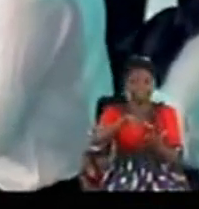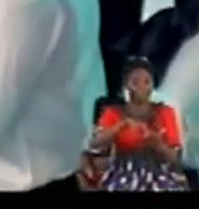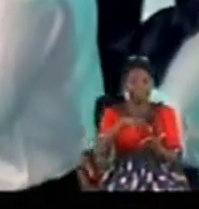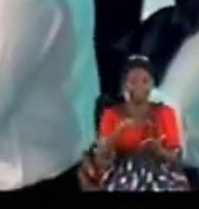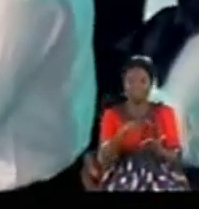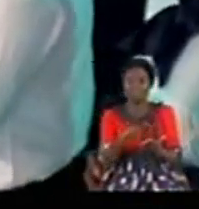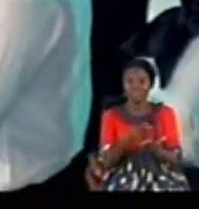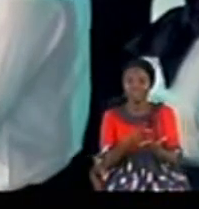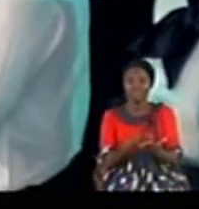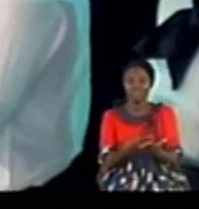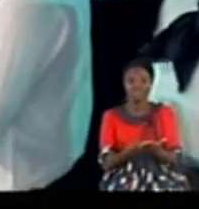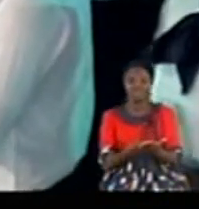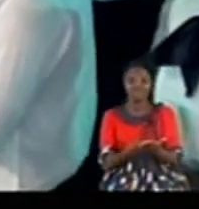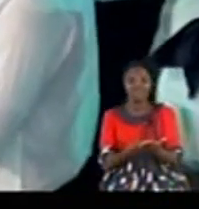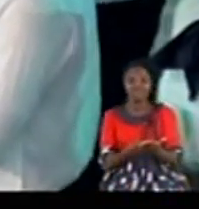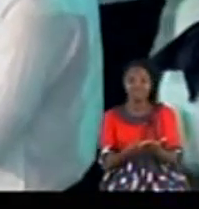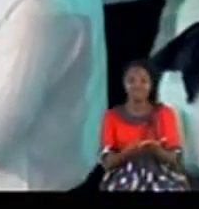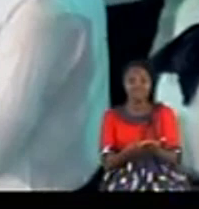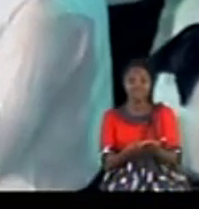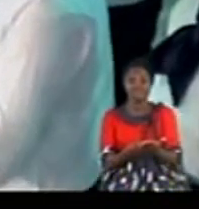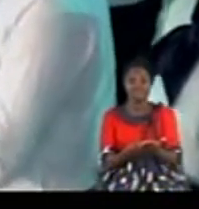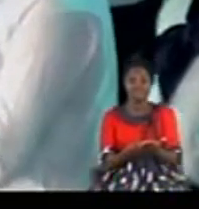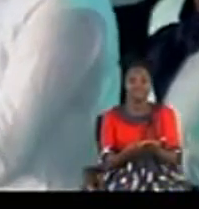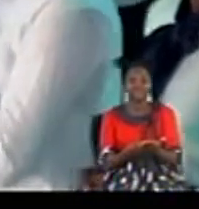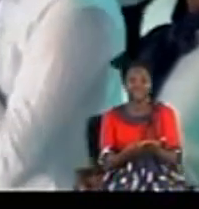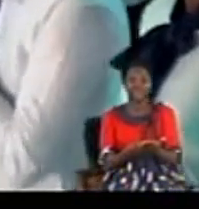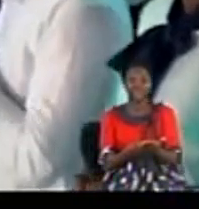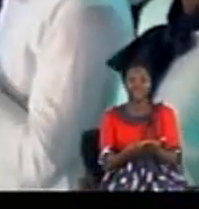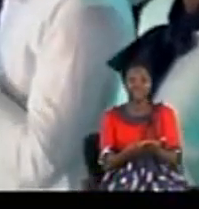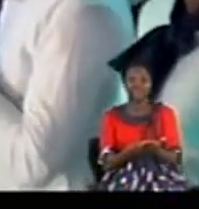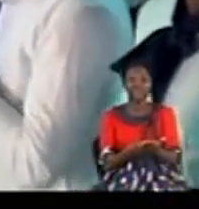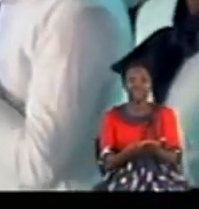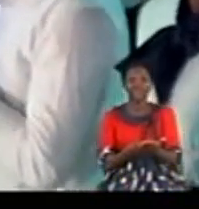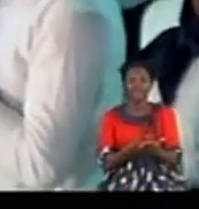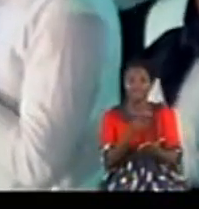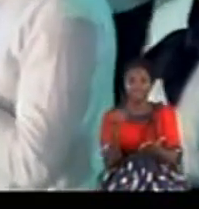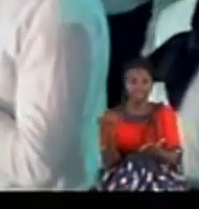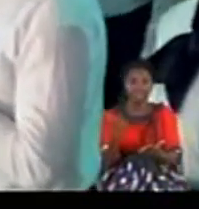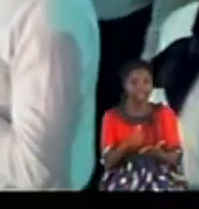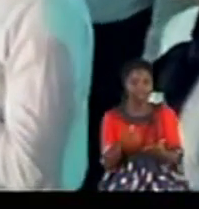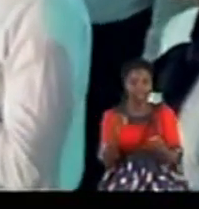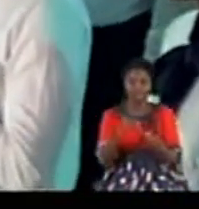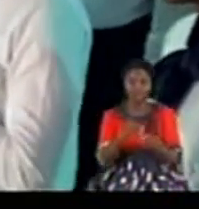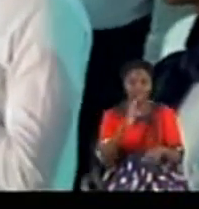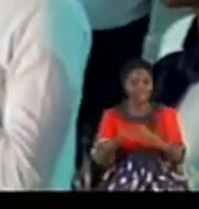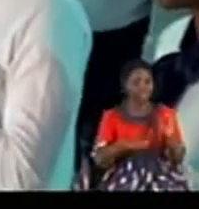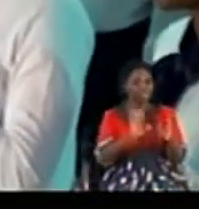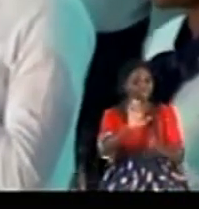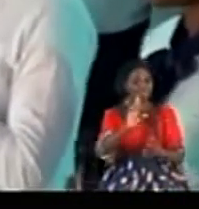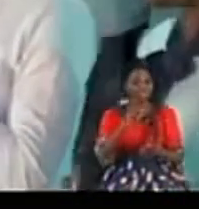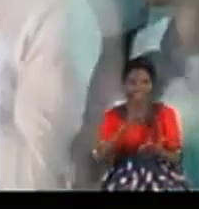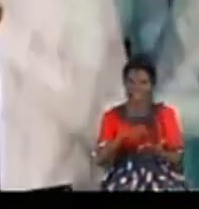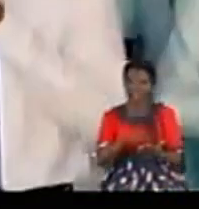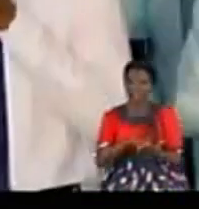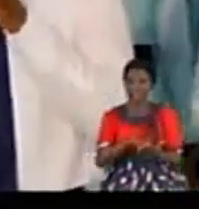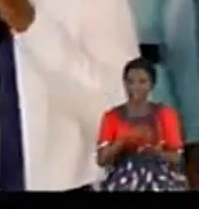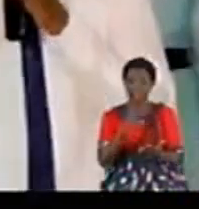The held in your